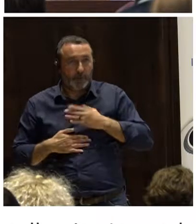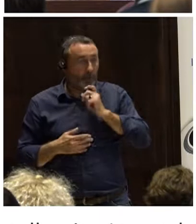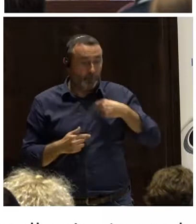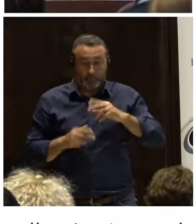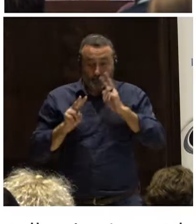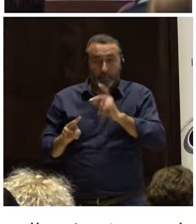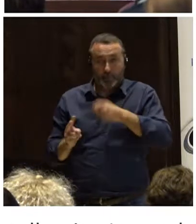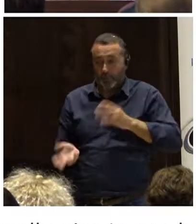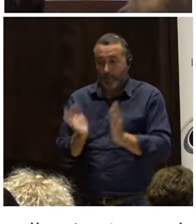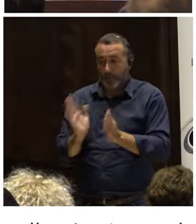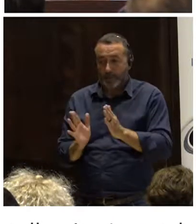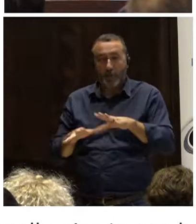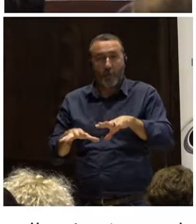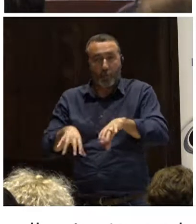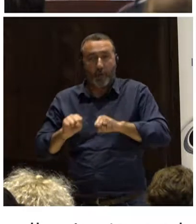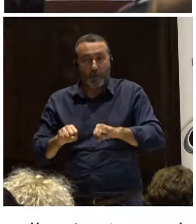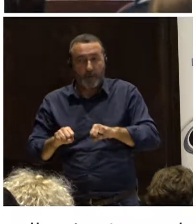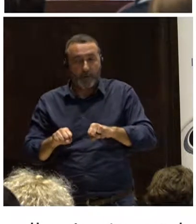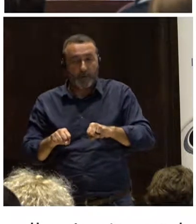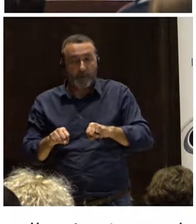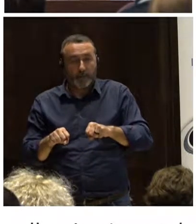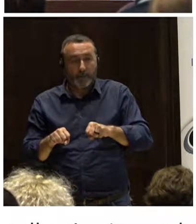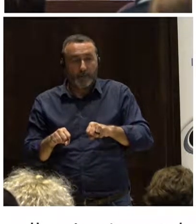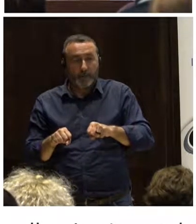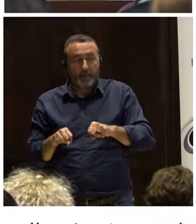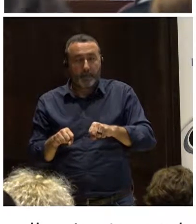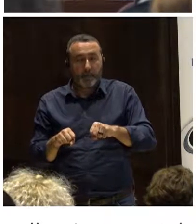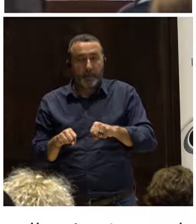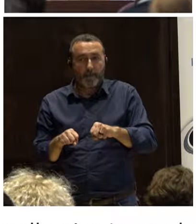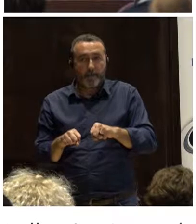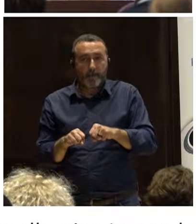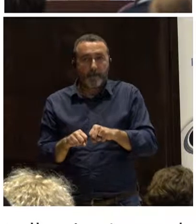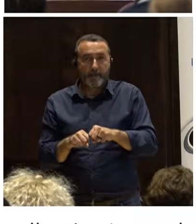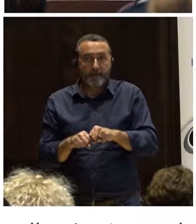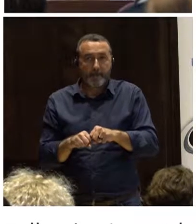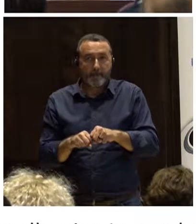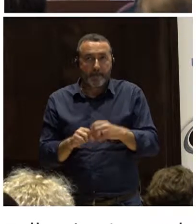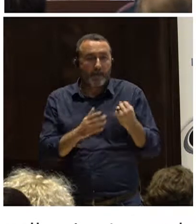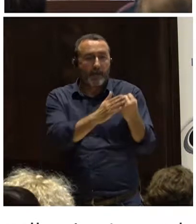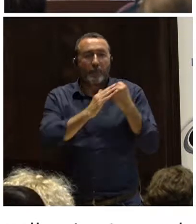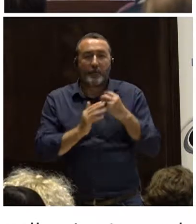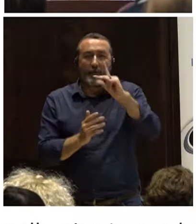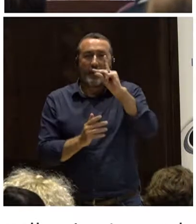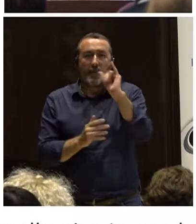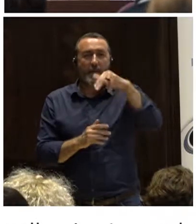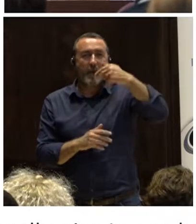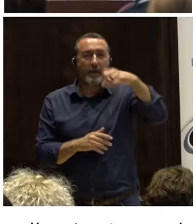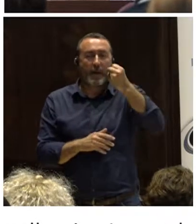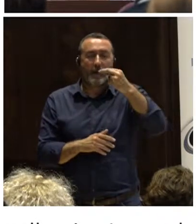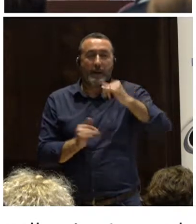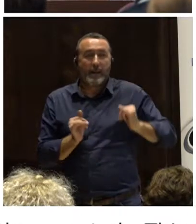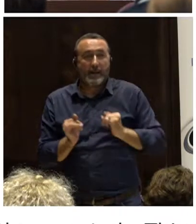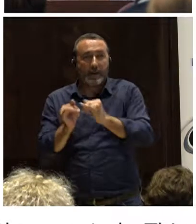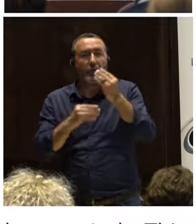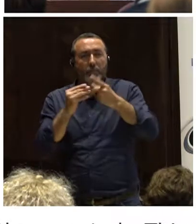occupational therapist, Adriana Rios, worked with us to do her PhD. And she studied when children do